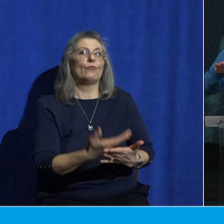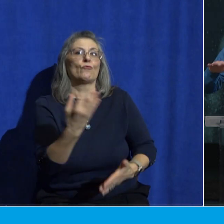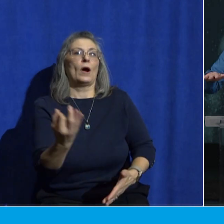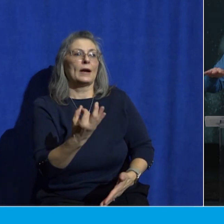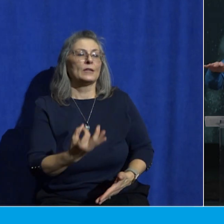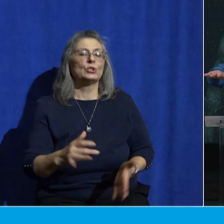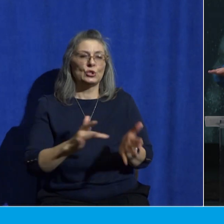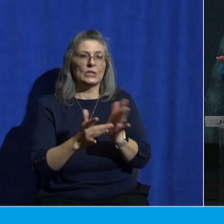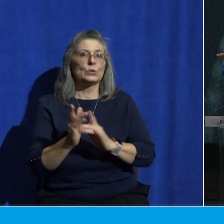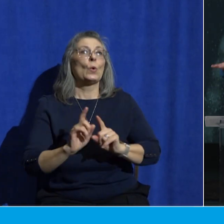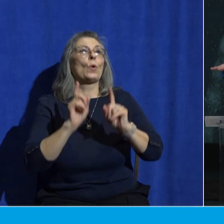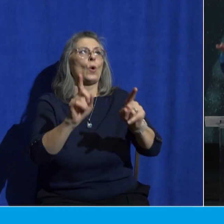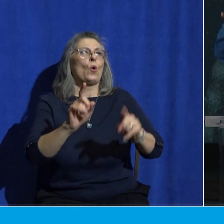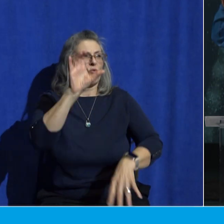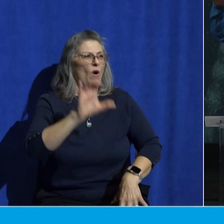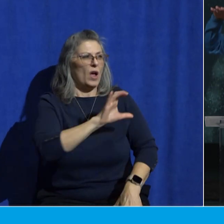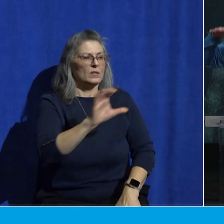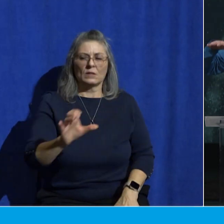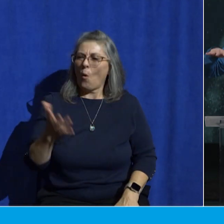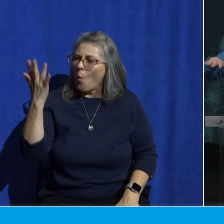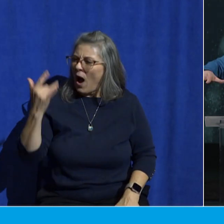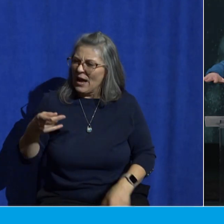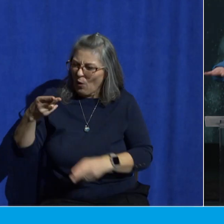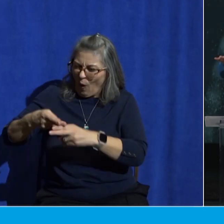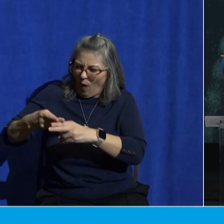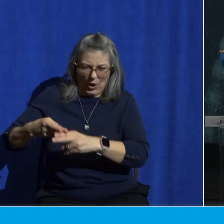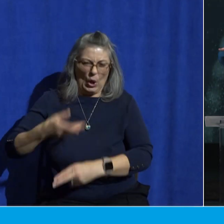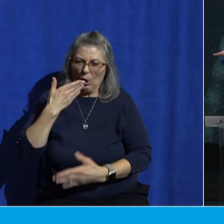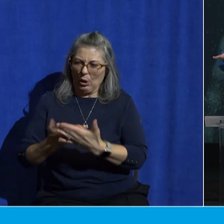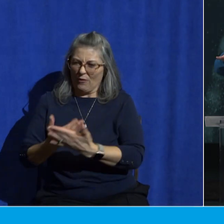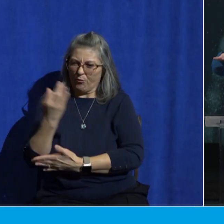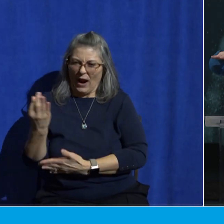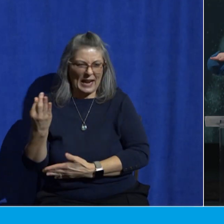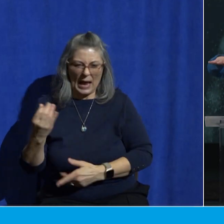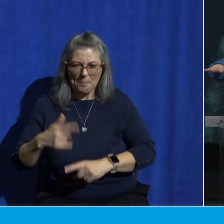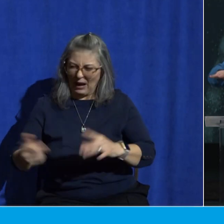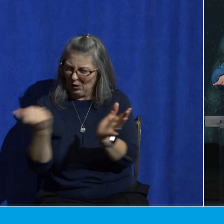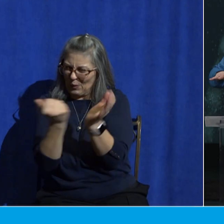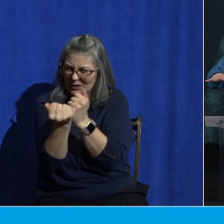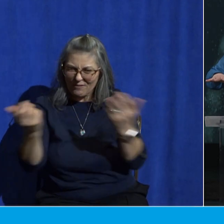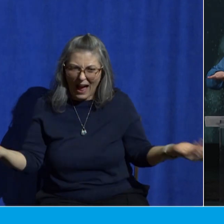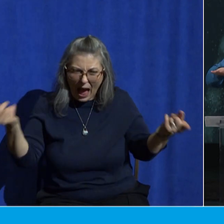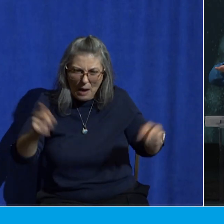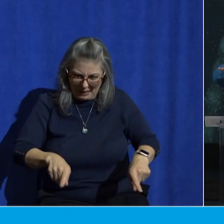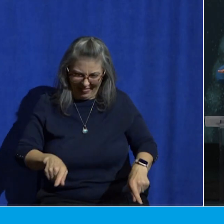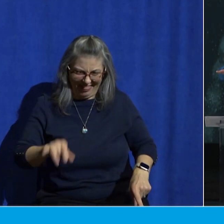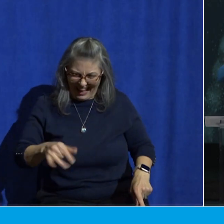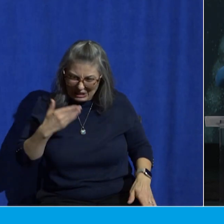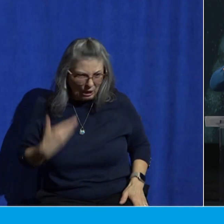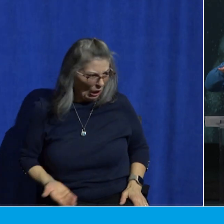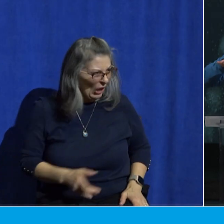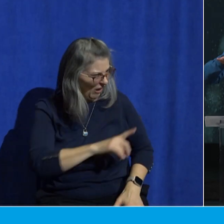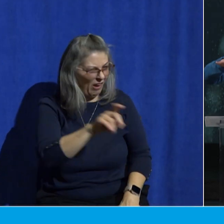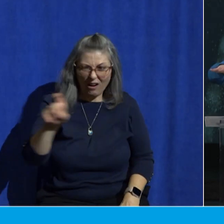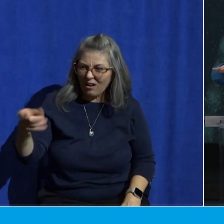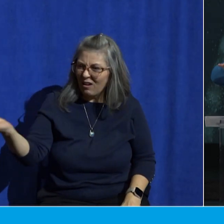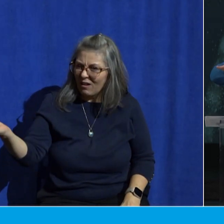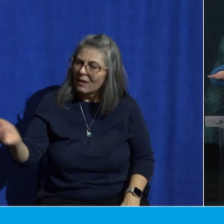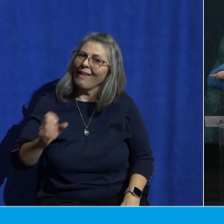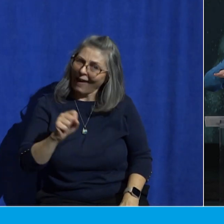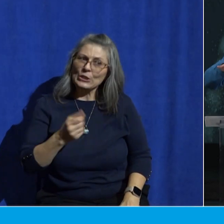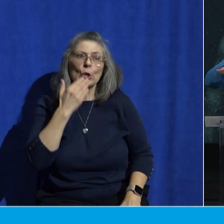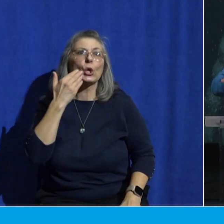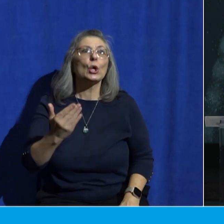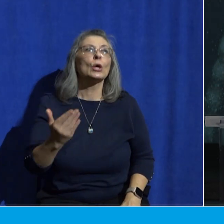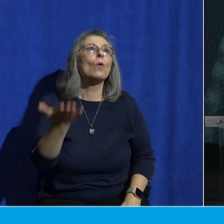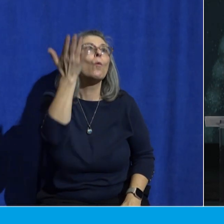this Good Friday, the day when God in the flesh was crucified by sinners? How is that good? It is good